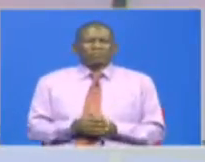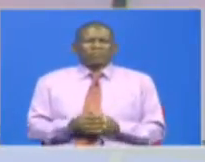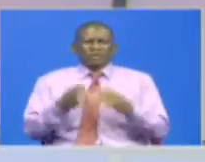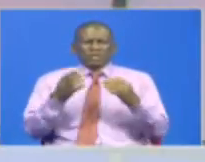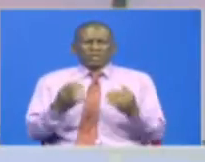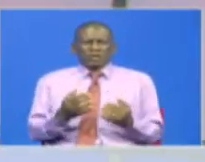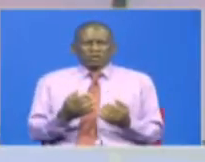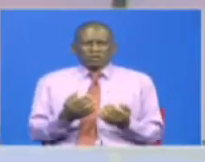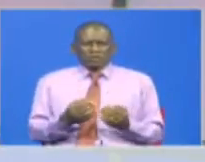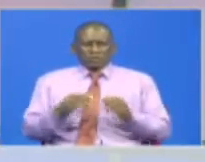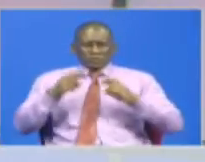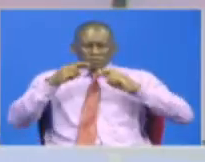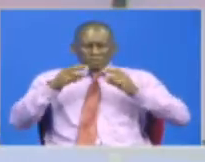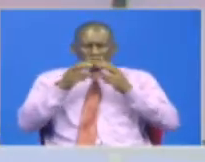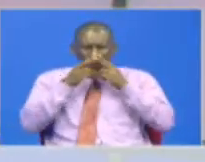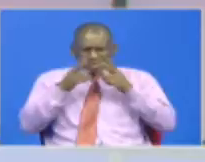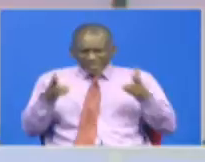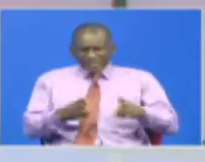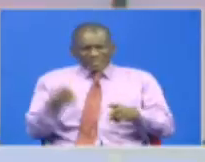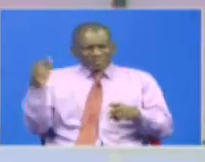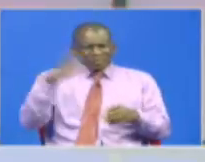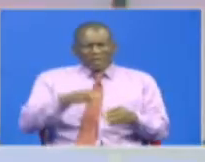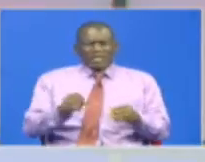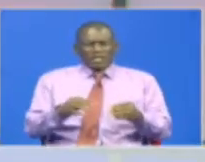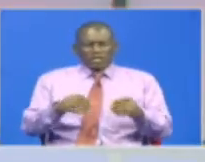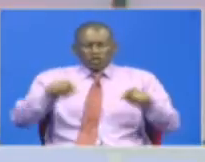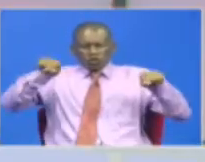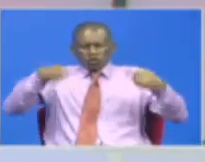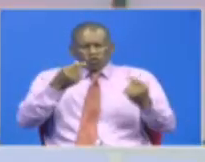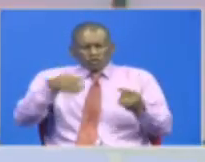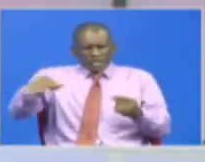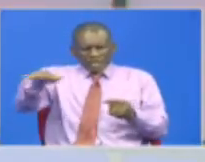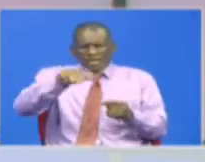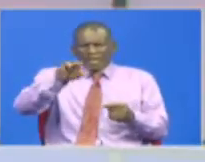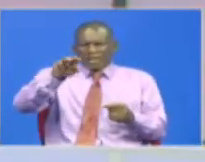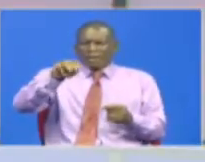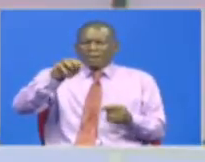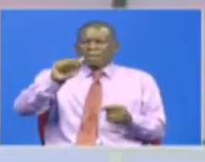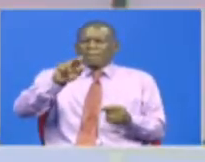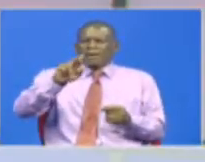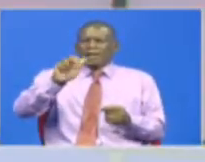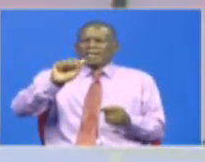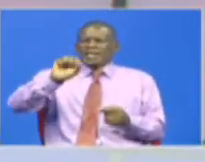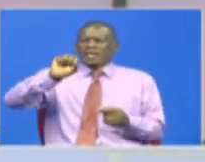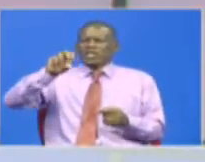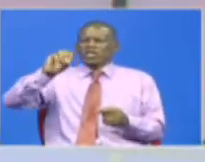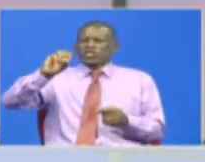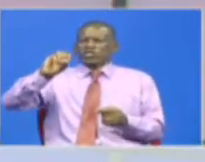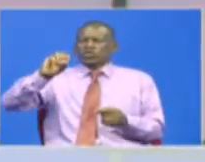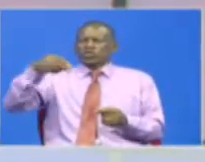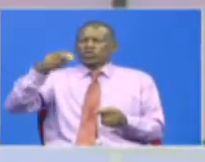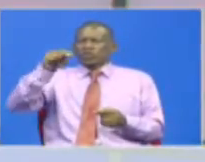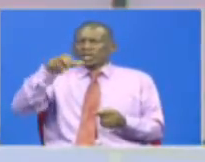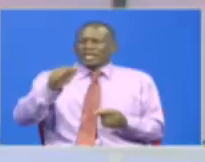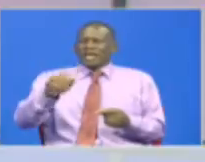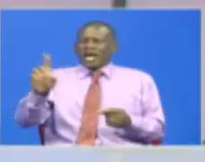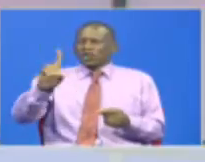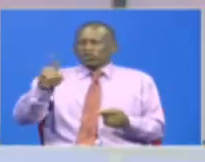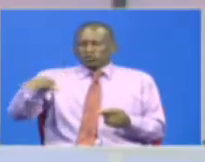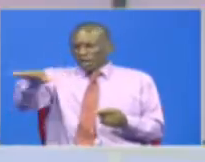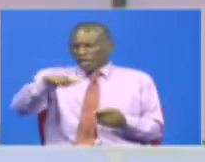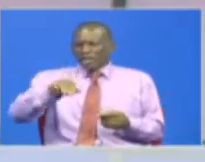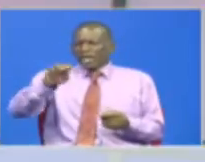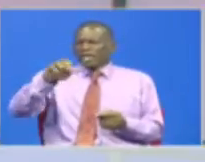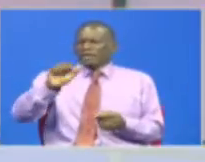slowly returning to conflict-prone Nesut Mariashoni and Ndoswa areas in the eastern Mau Forest